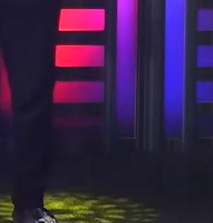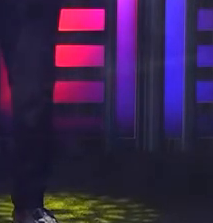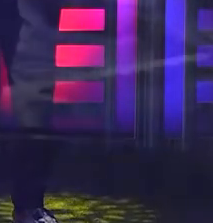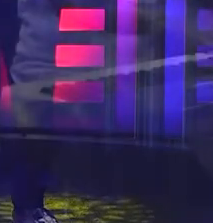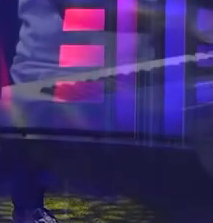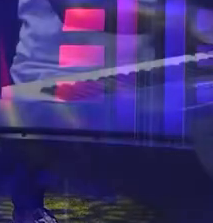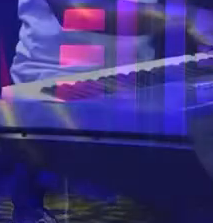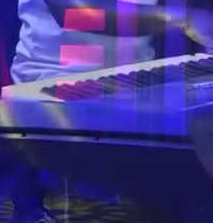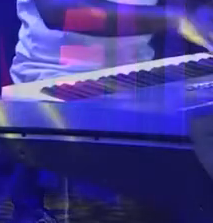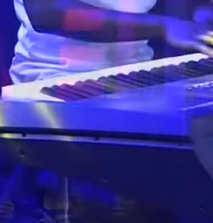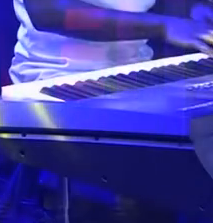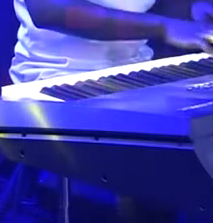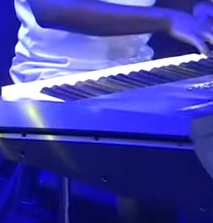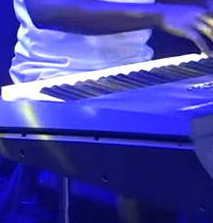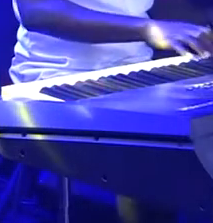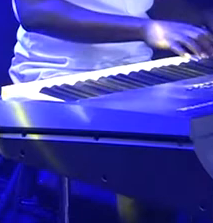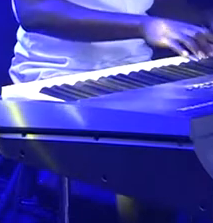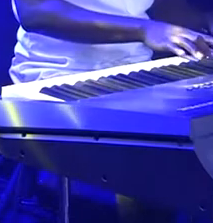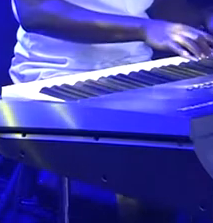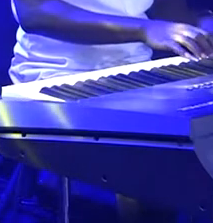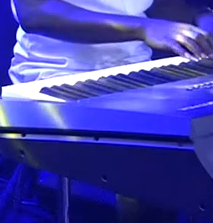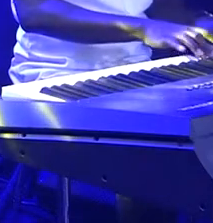Abide under his